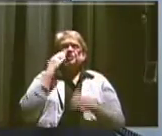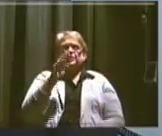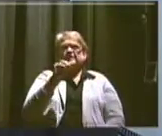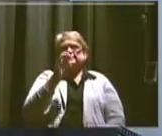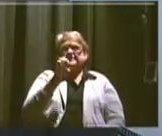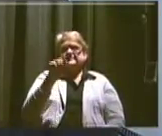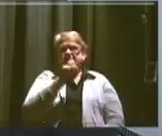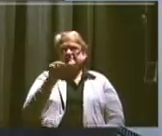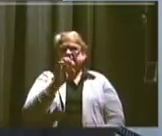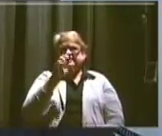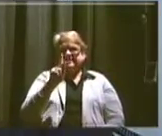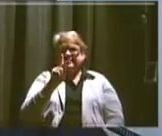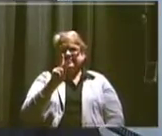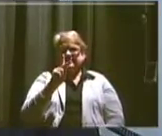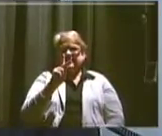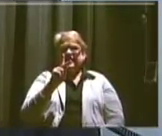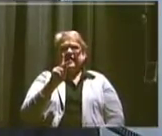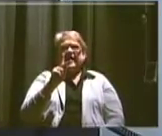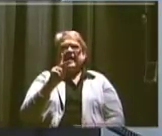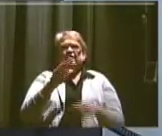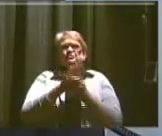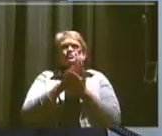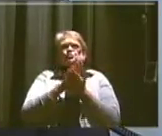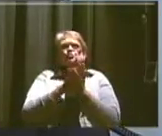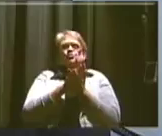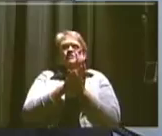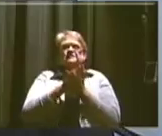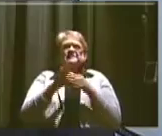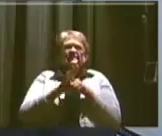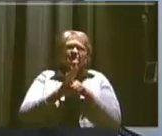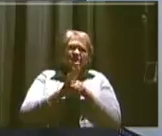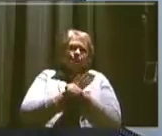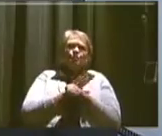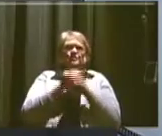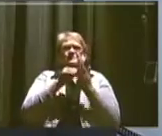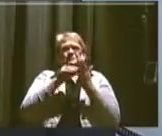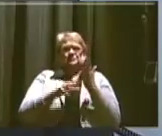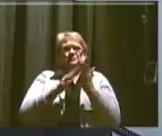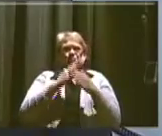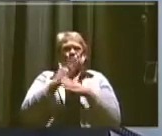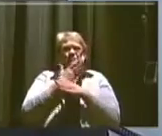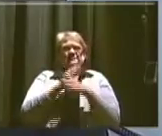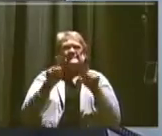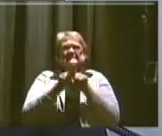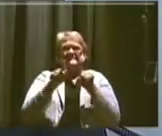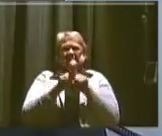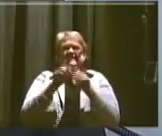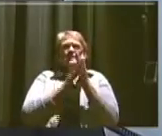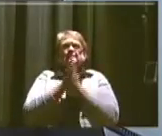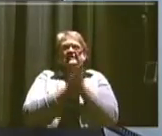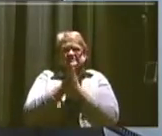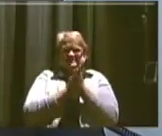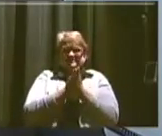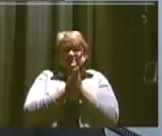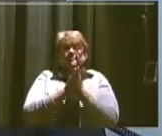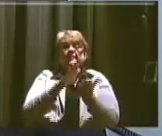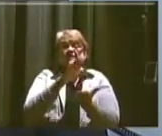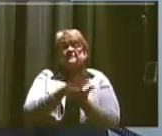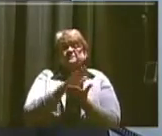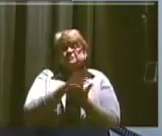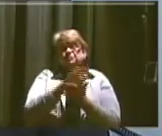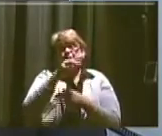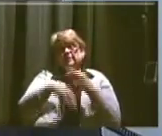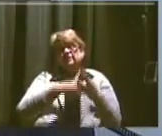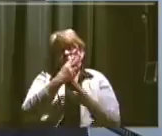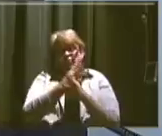School, our halls are bursting with students who share these same passions. At the school where the